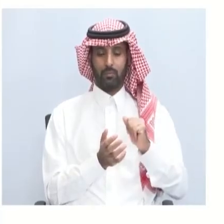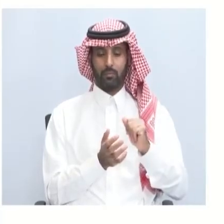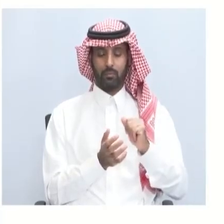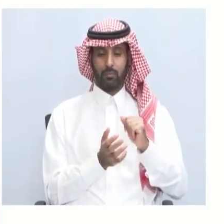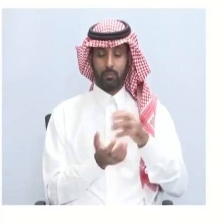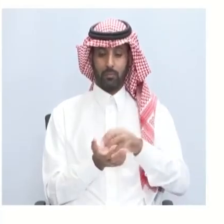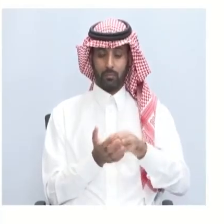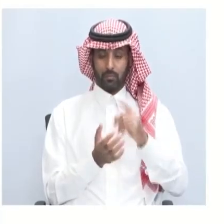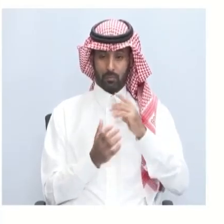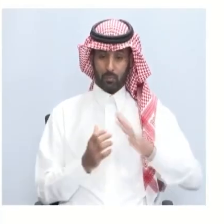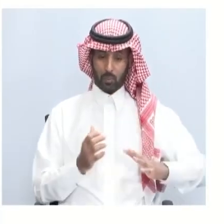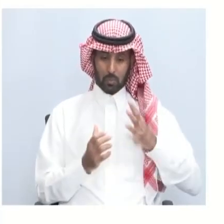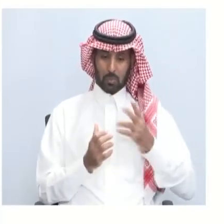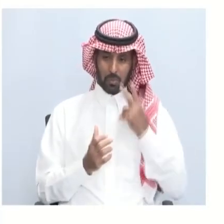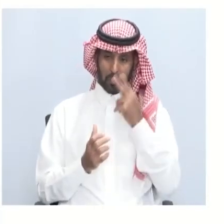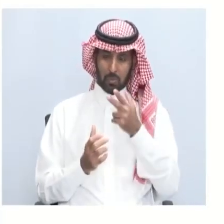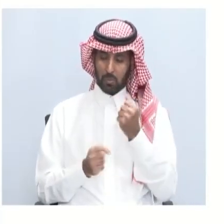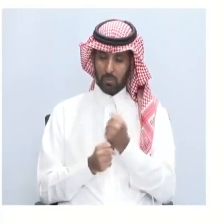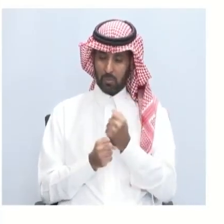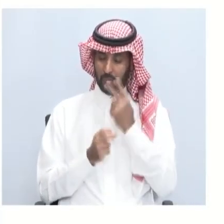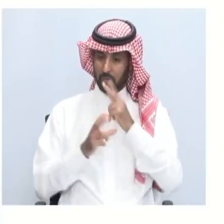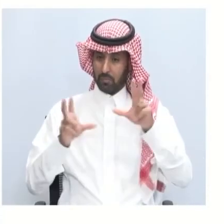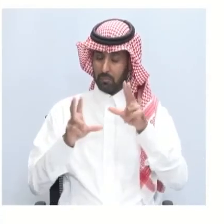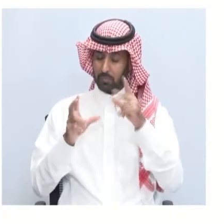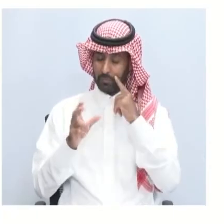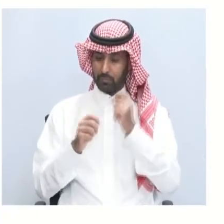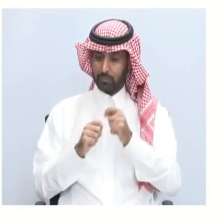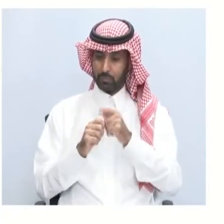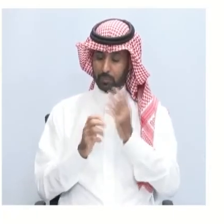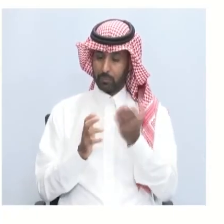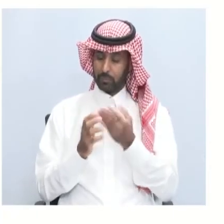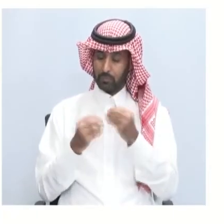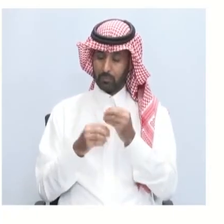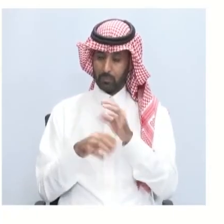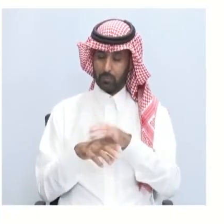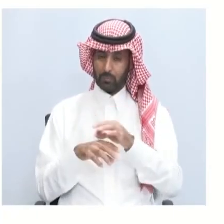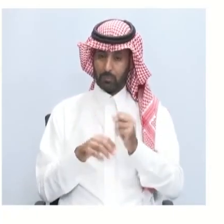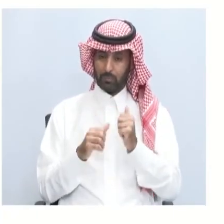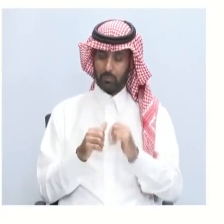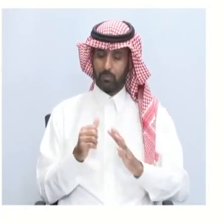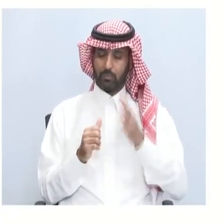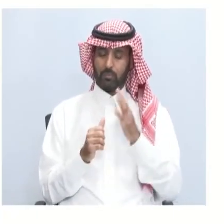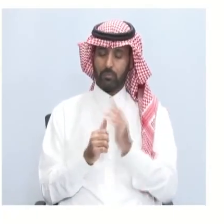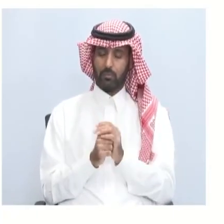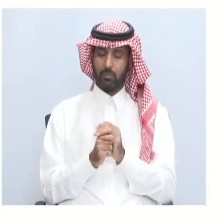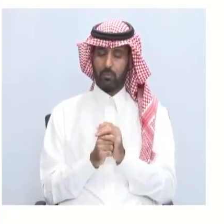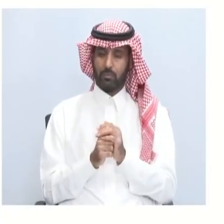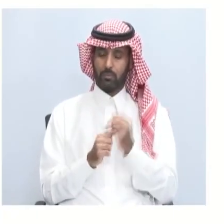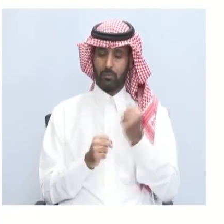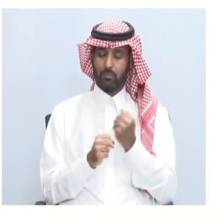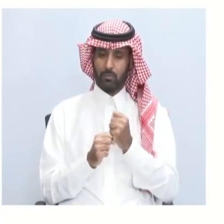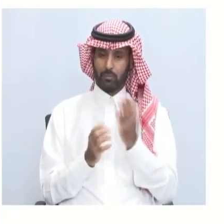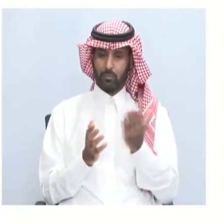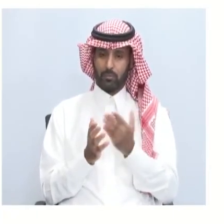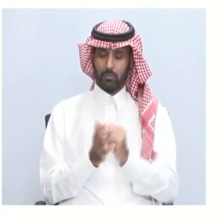There are many wealthy people who work in the television industry. There are many wealthy people who work in